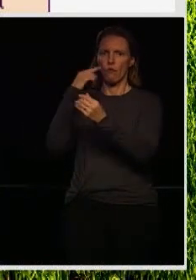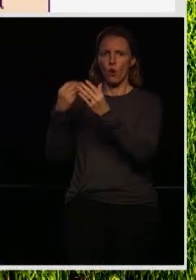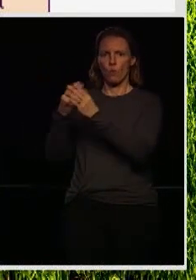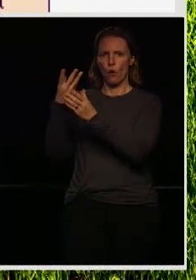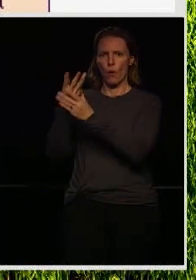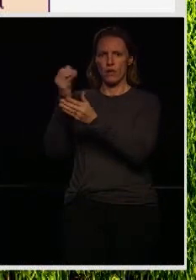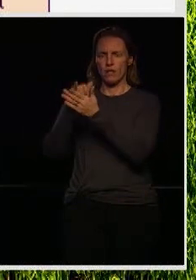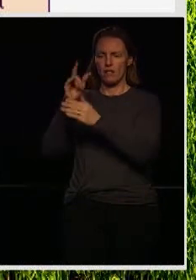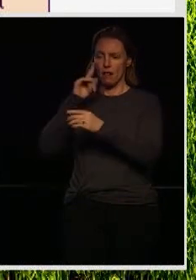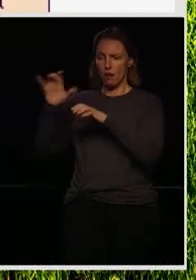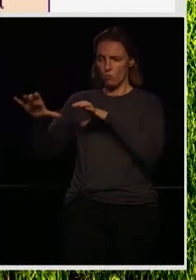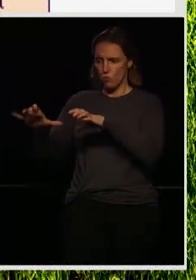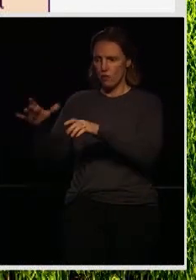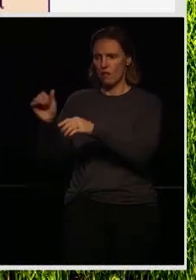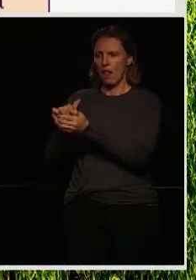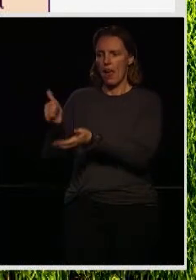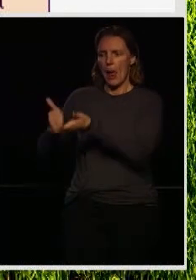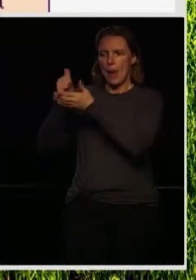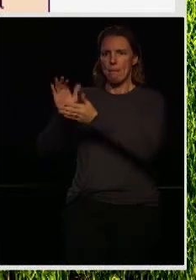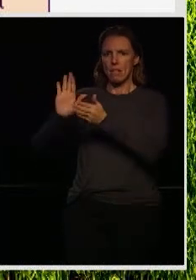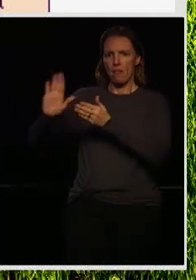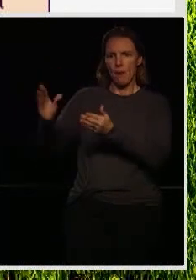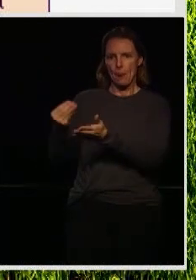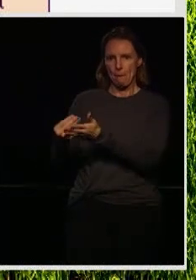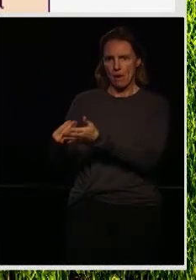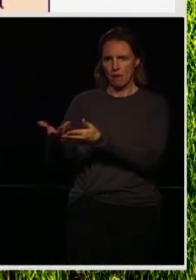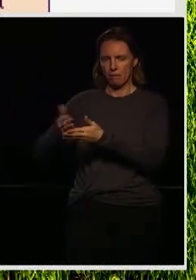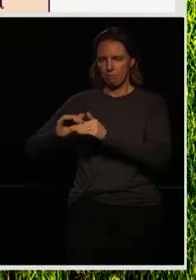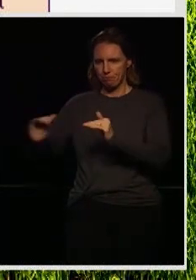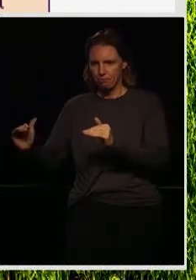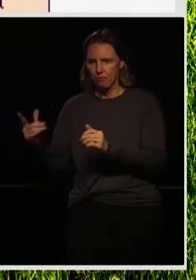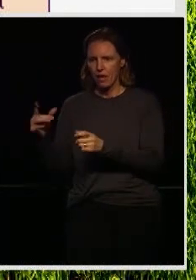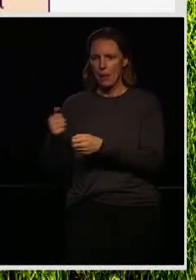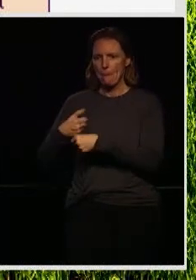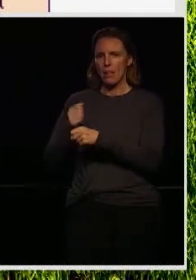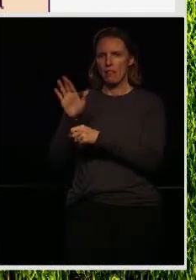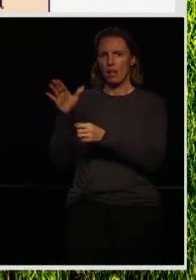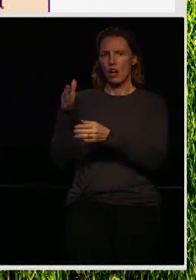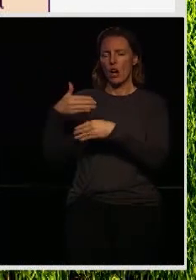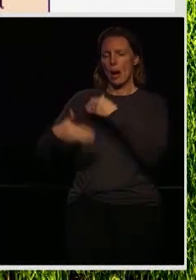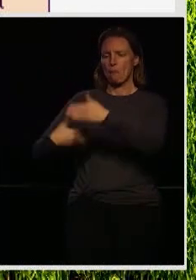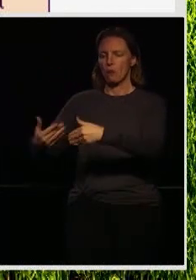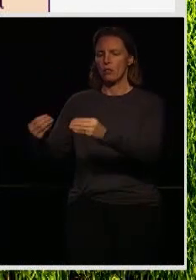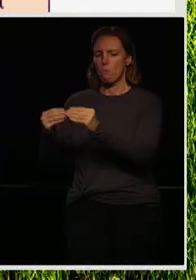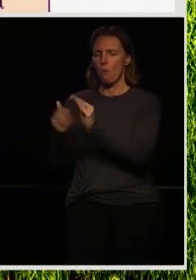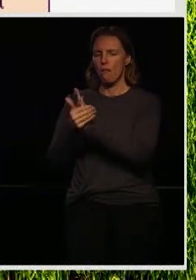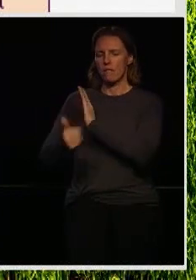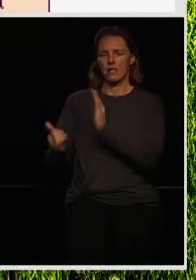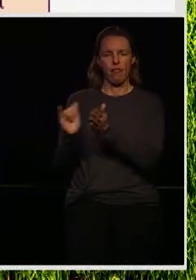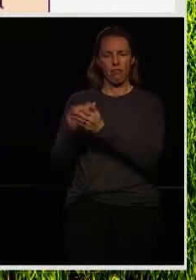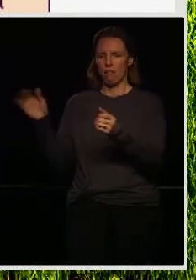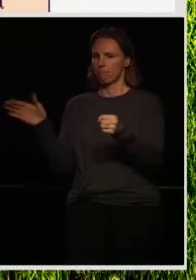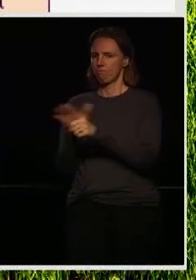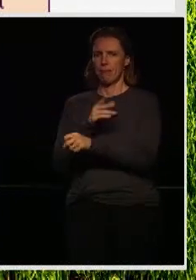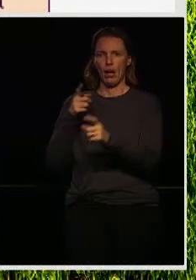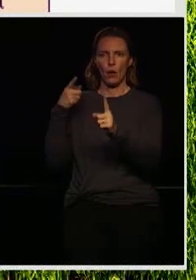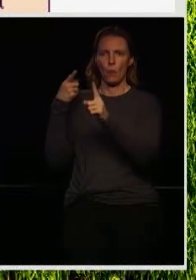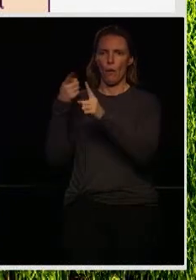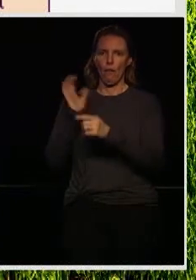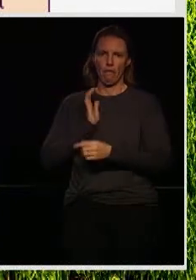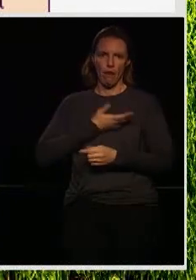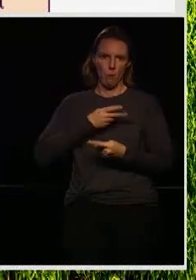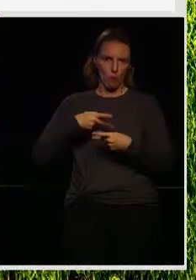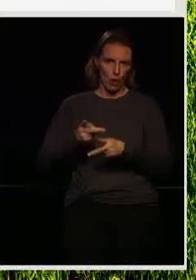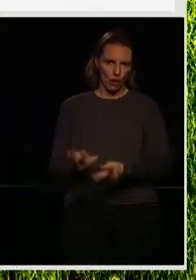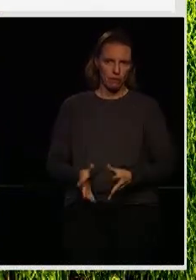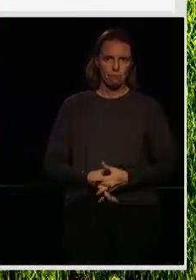can act upon that helps their bottom line or makes their operation more efficient is the entire goal of our product.